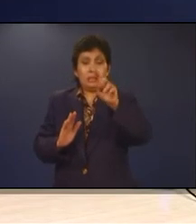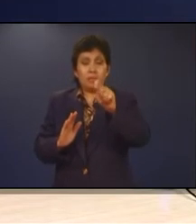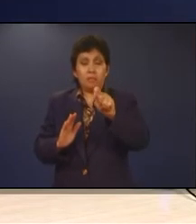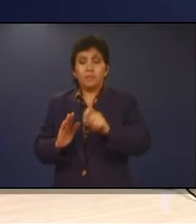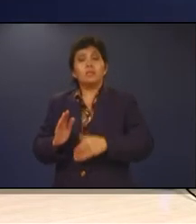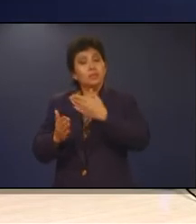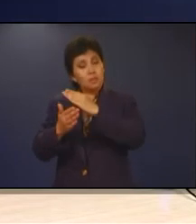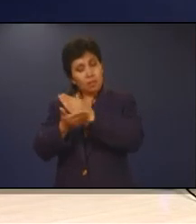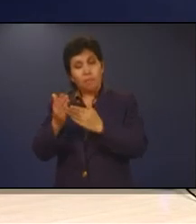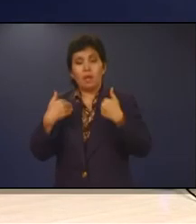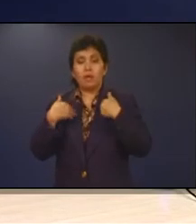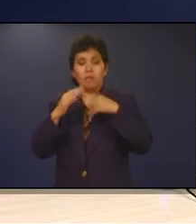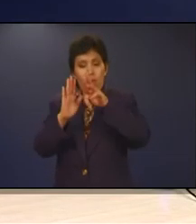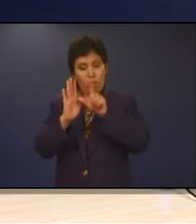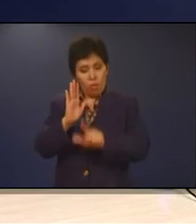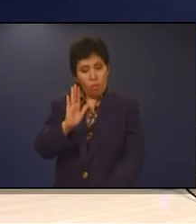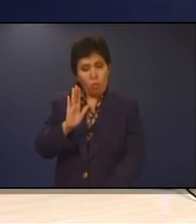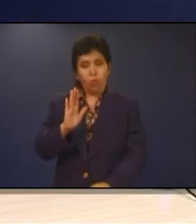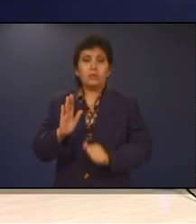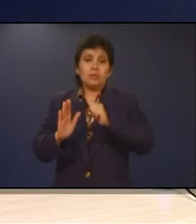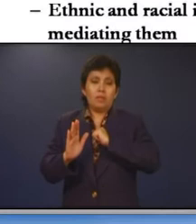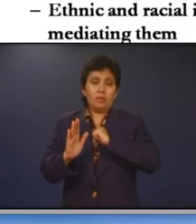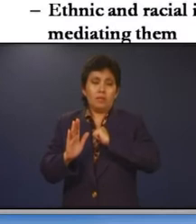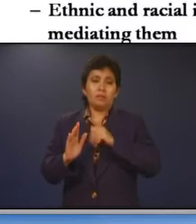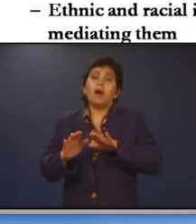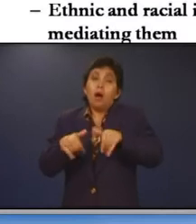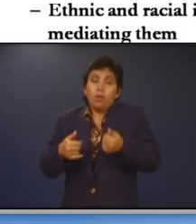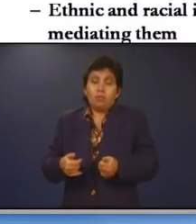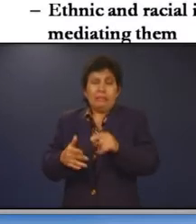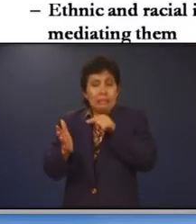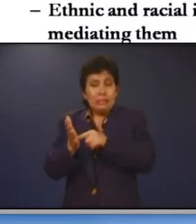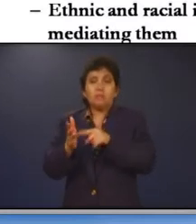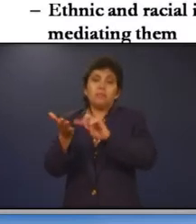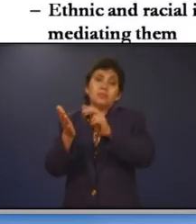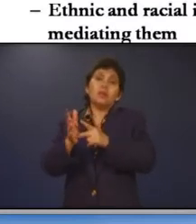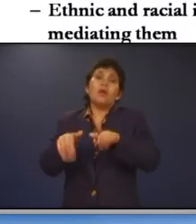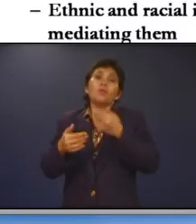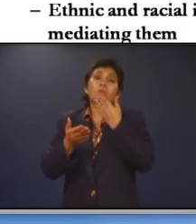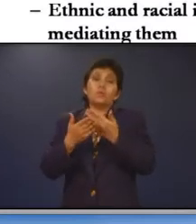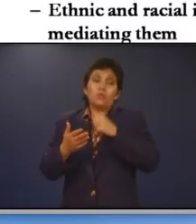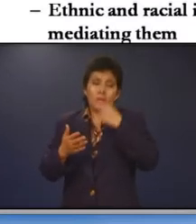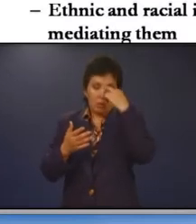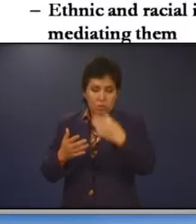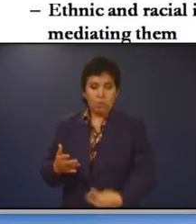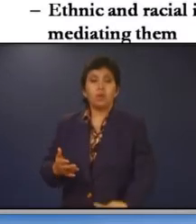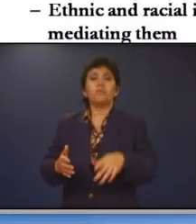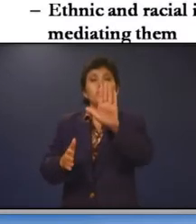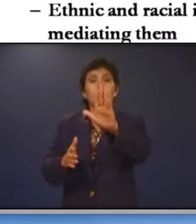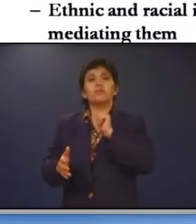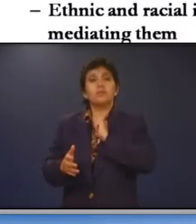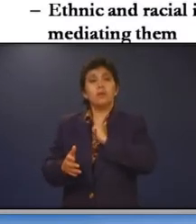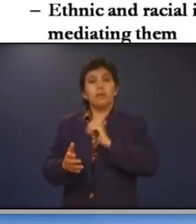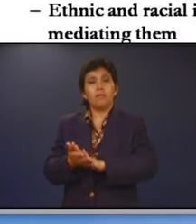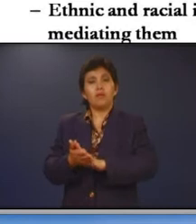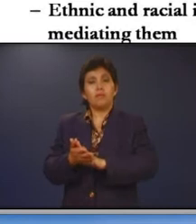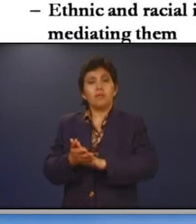self-esteem. Does it change? It doesn't really change. It means how good you feel about yourself. Now, is it